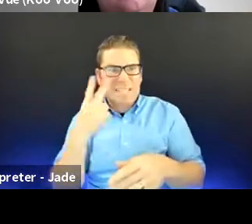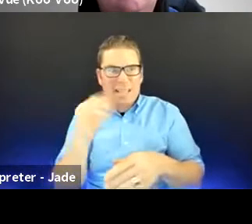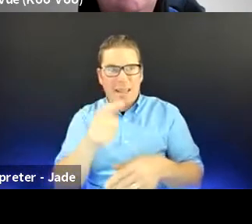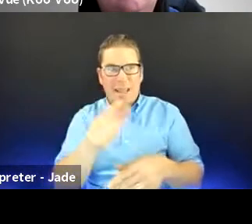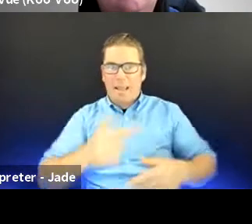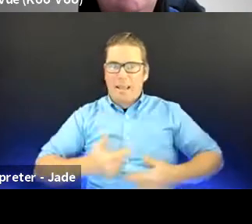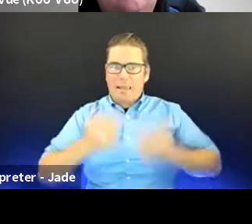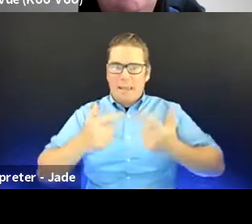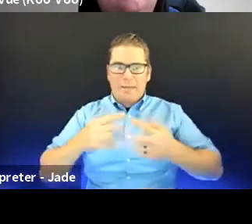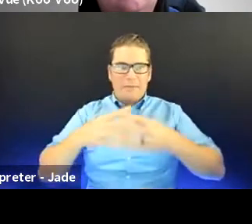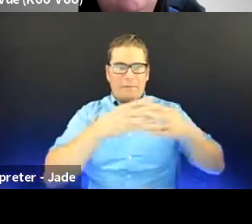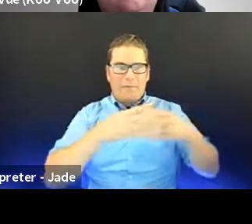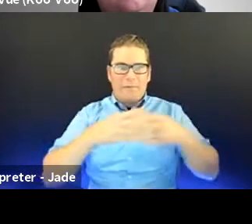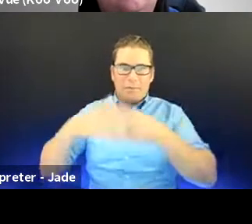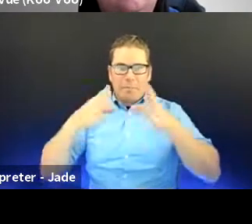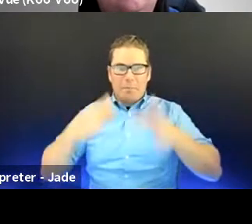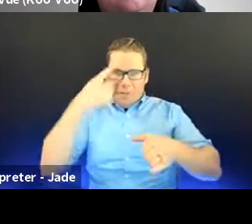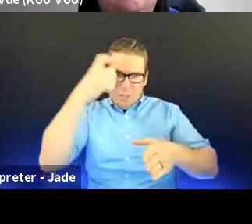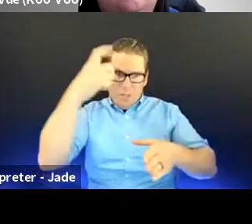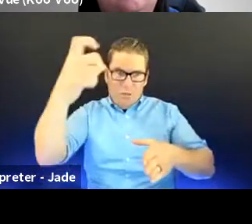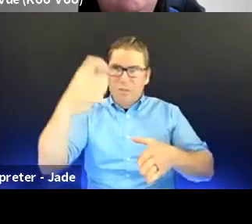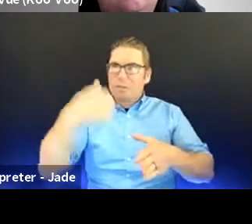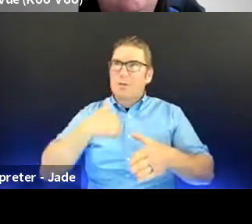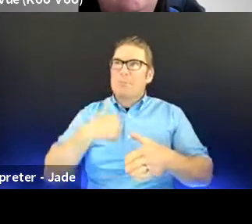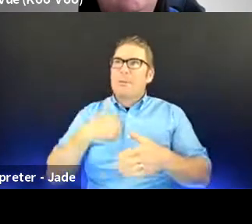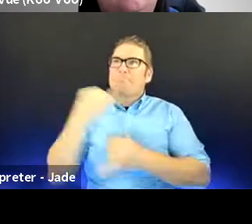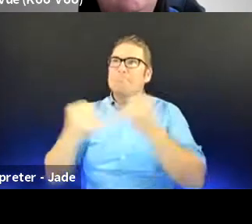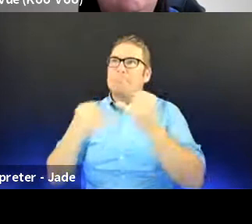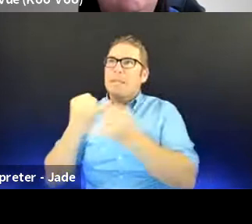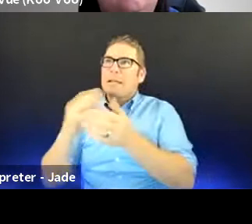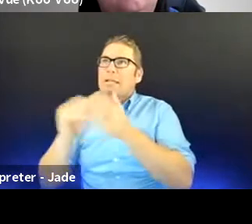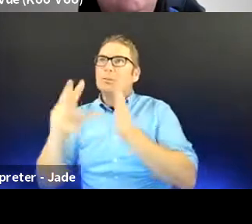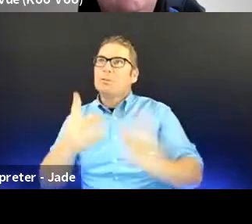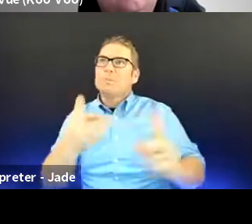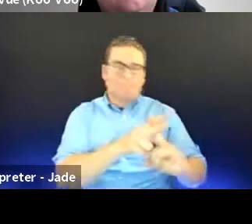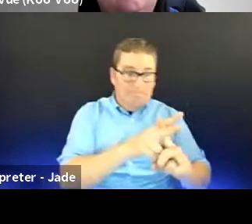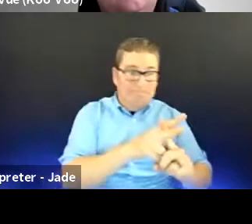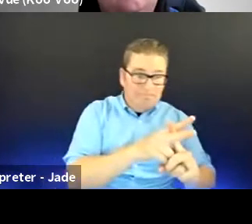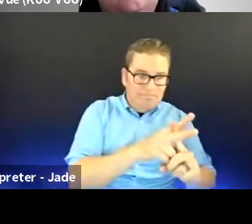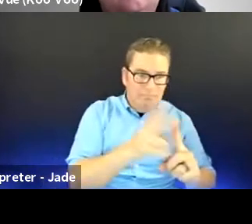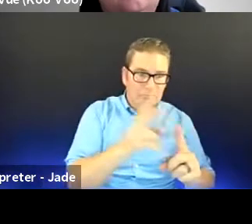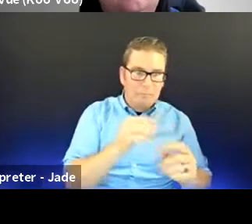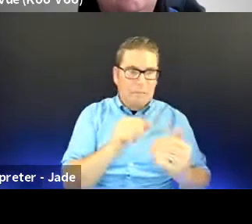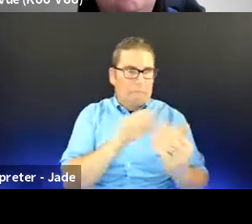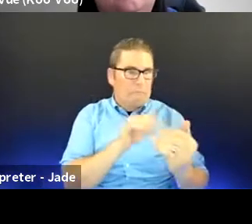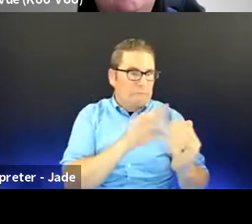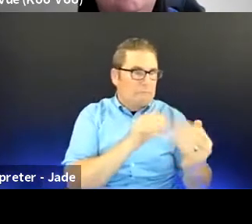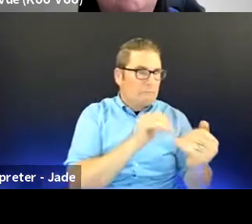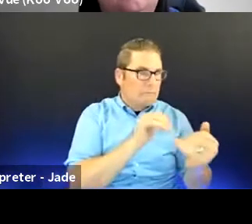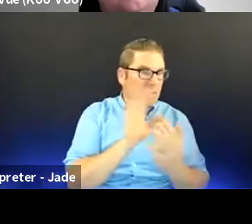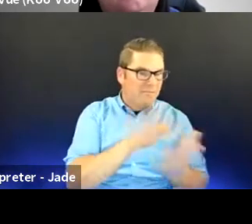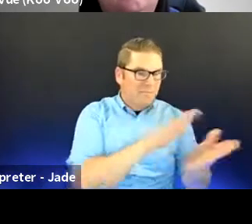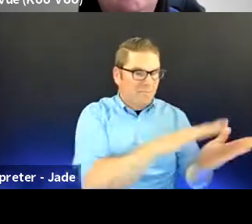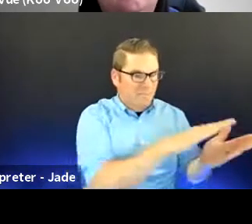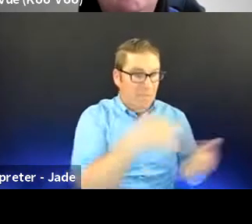So I ended up applying as an international student. Had to go through a lot of hurdles, and I eventually got into a school by the name of University of Washington